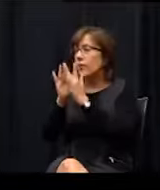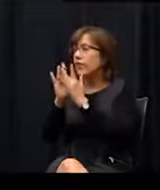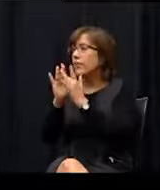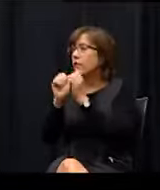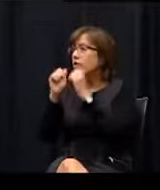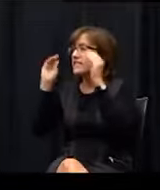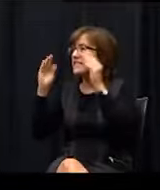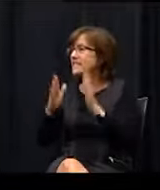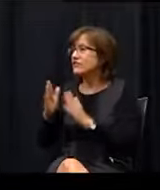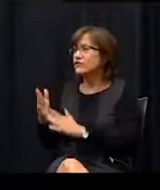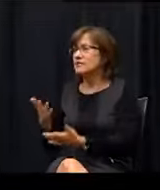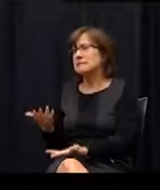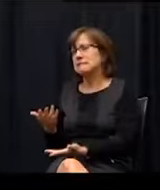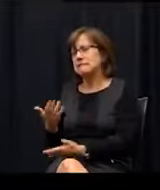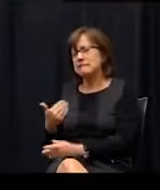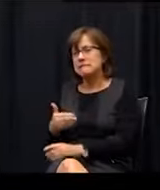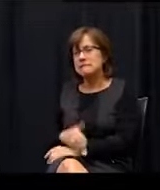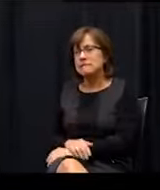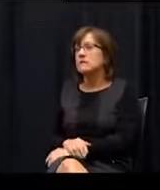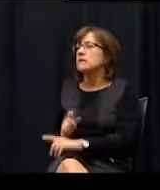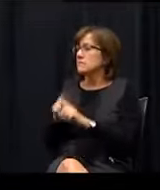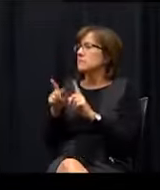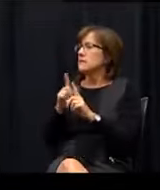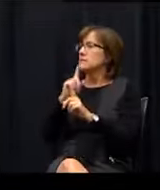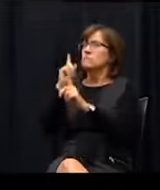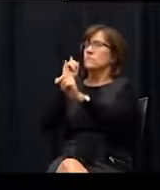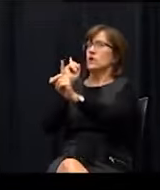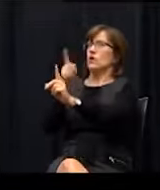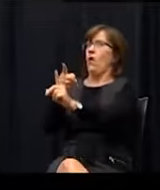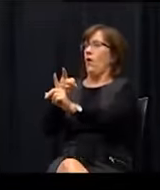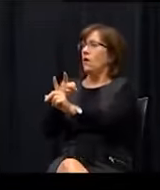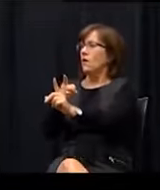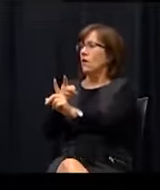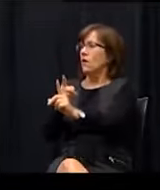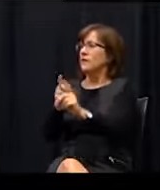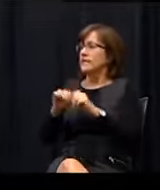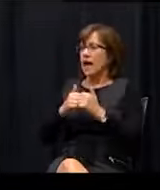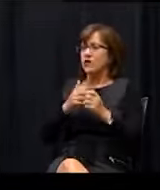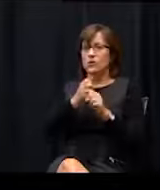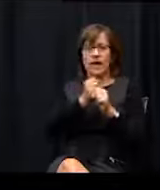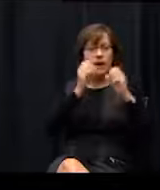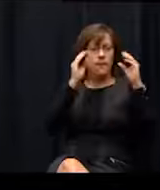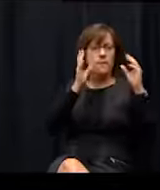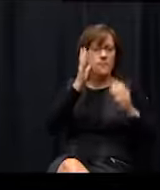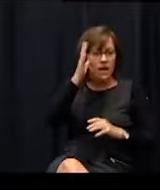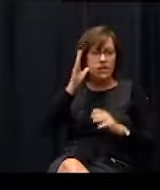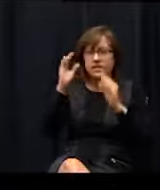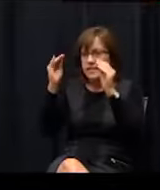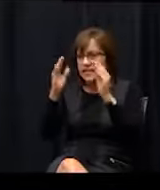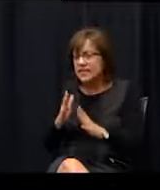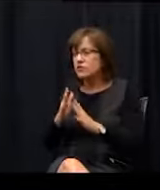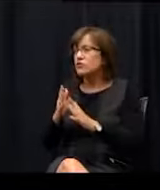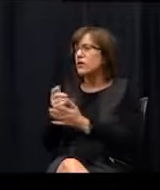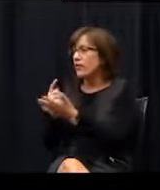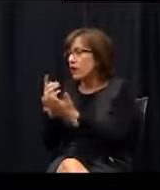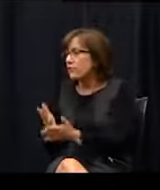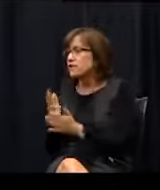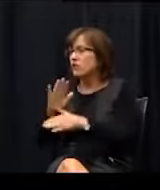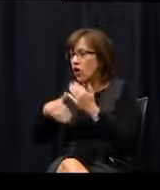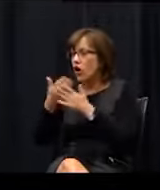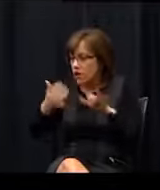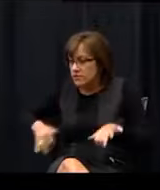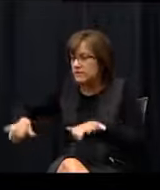that. But really, yeah, the ultimate goal is how do we get the parent, the teacher, and the therapist, everyone